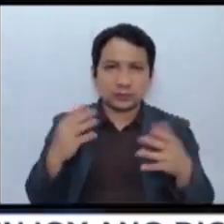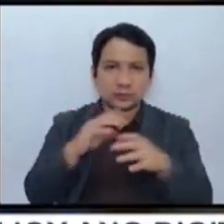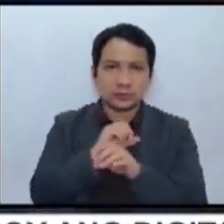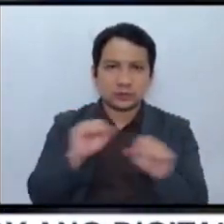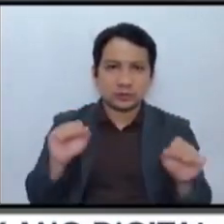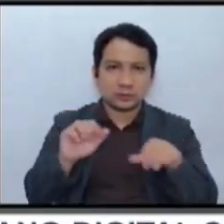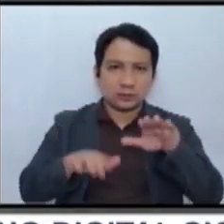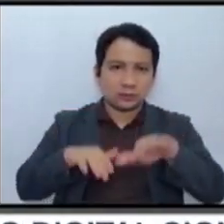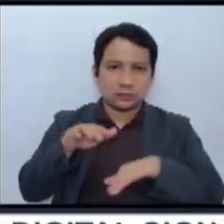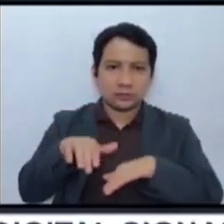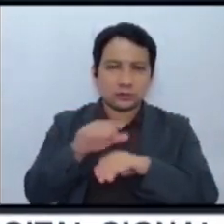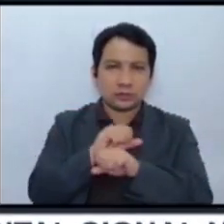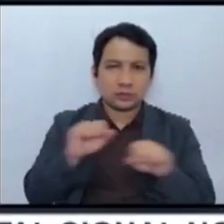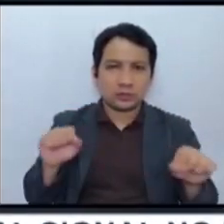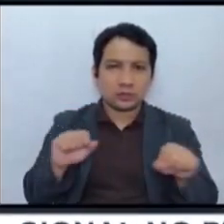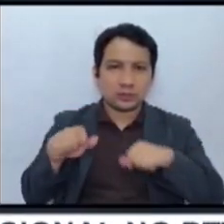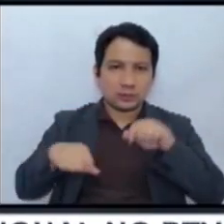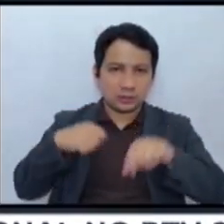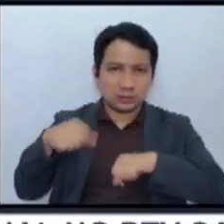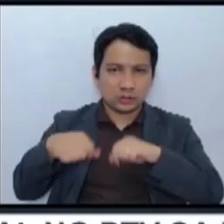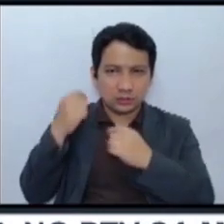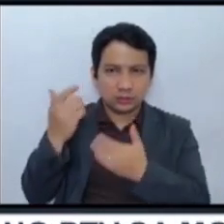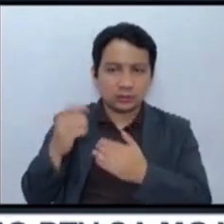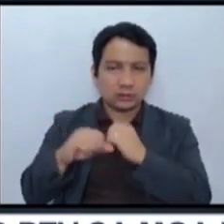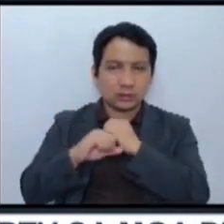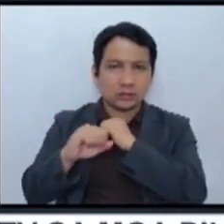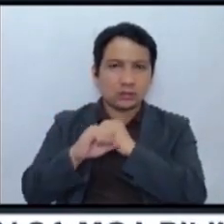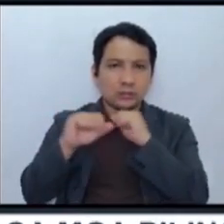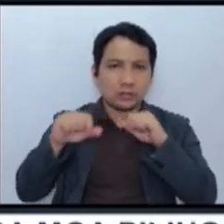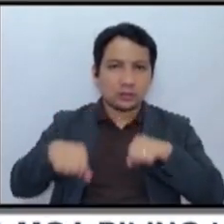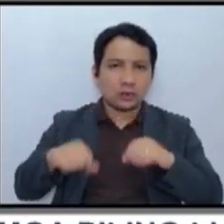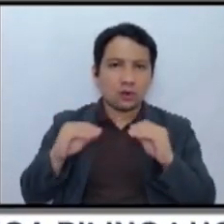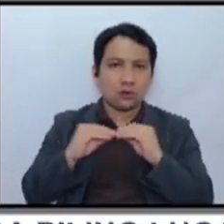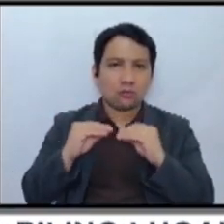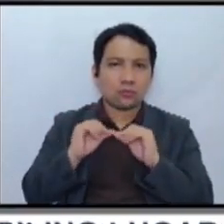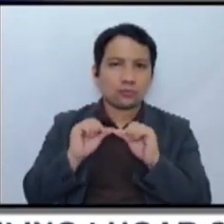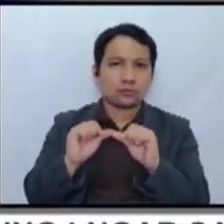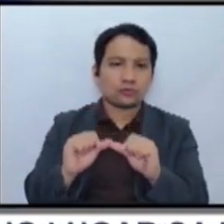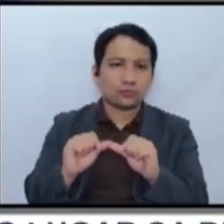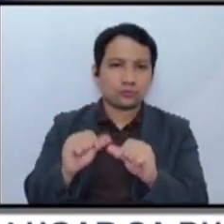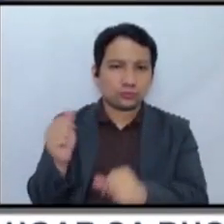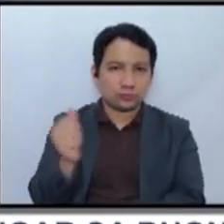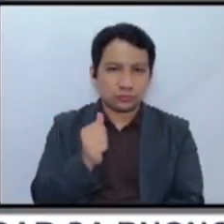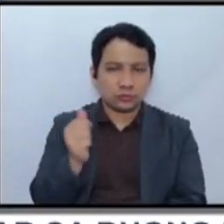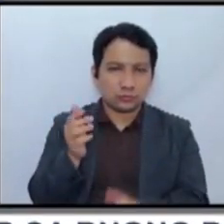secure bikeways, to promote healthier and more sustainable modes of travel.